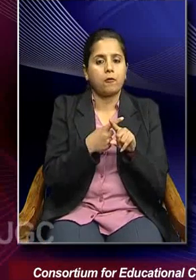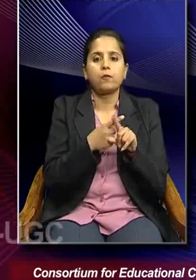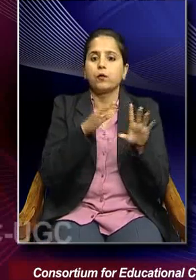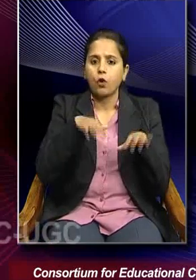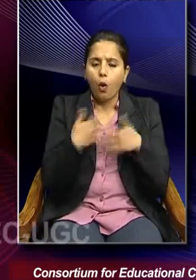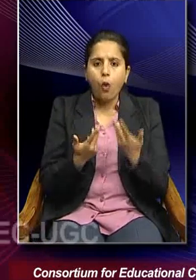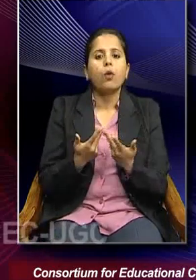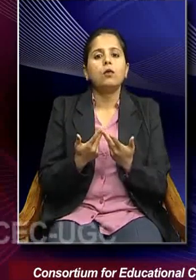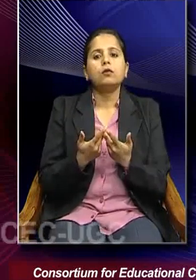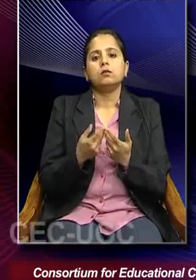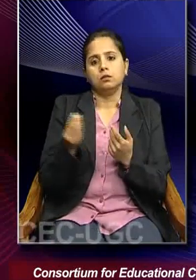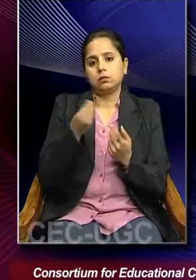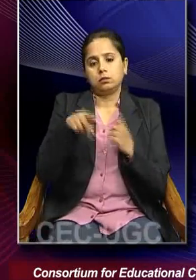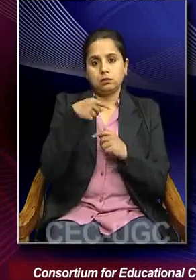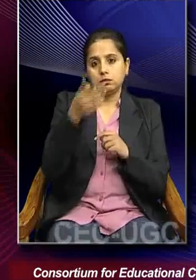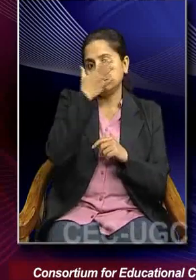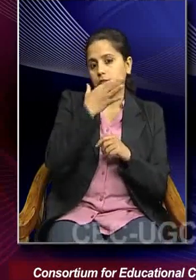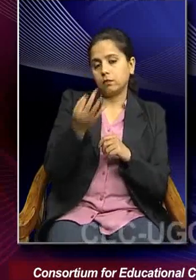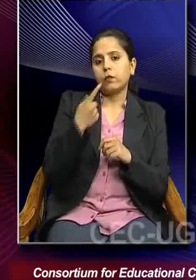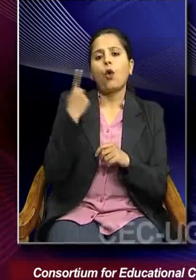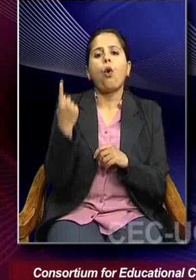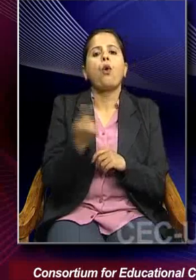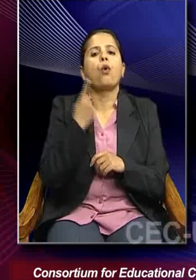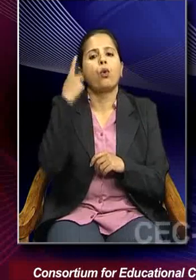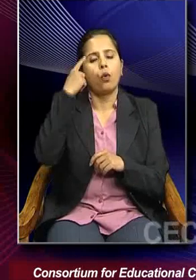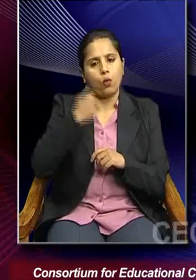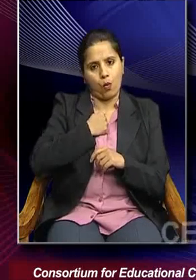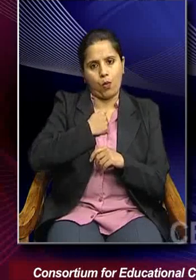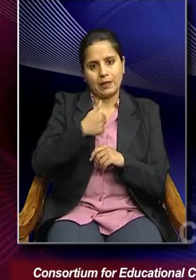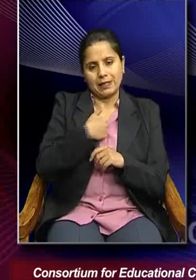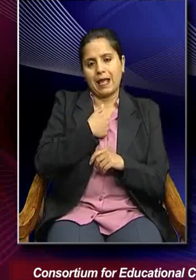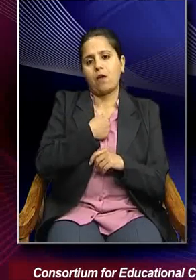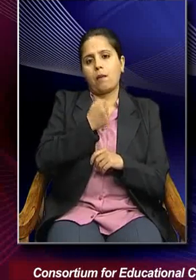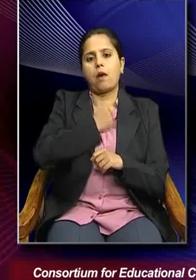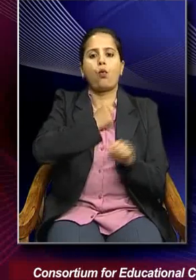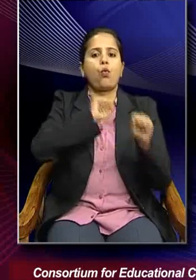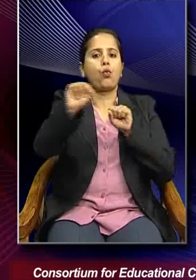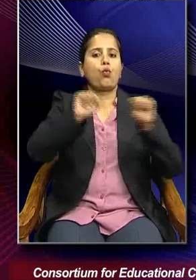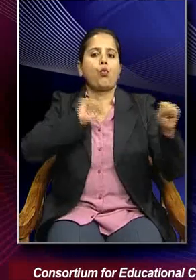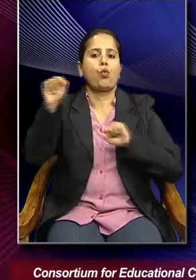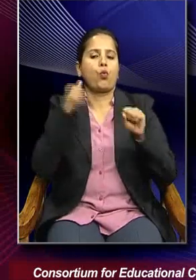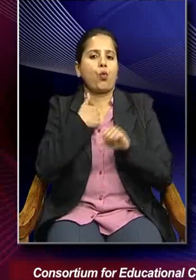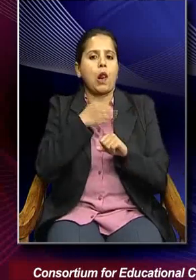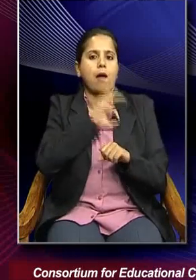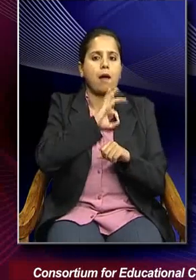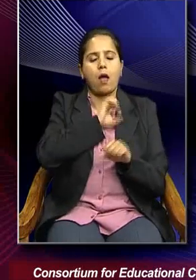Or we can say something is beautiful only on our subjective preferences.